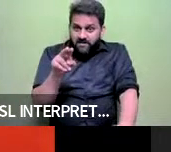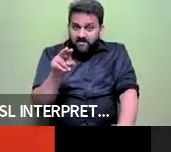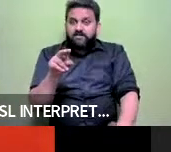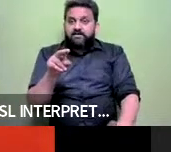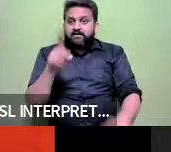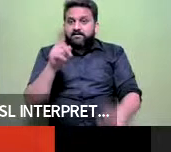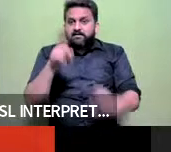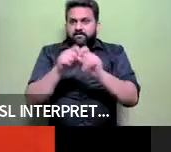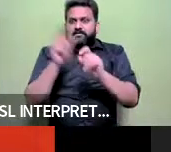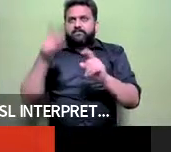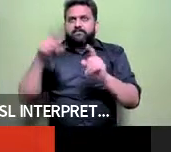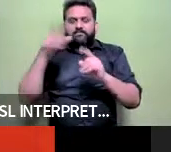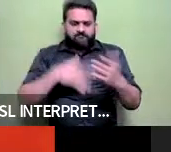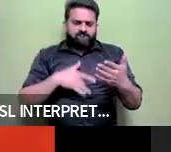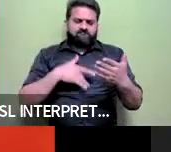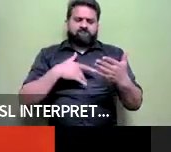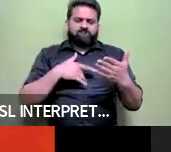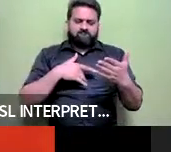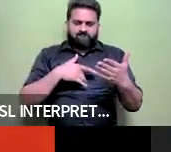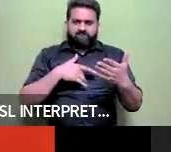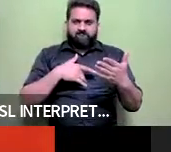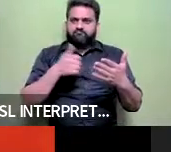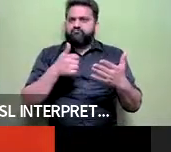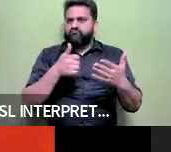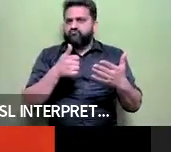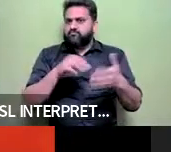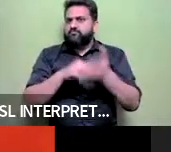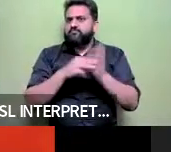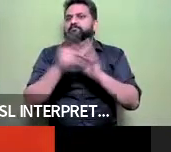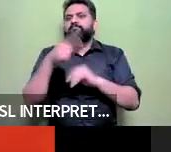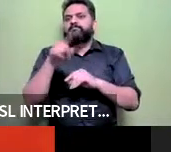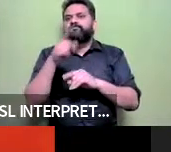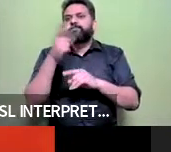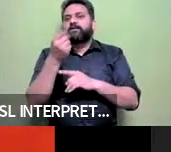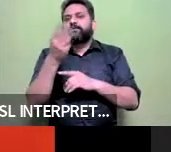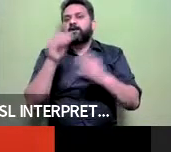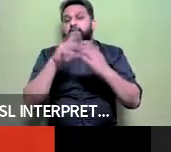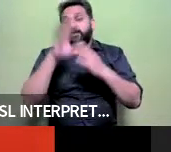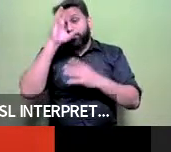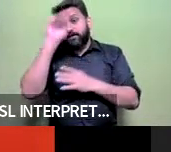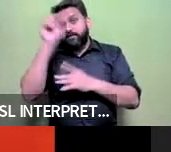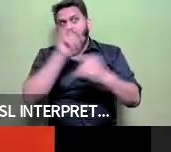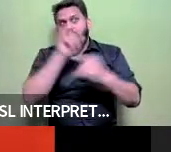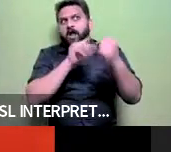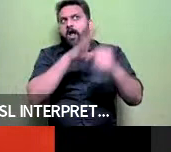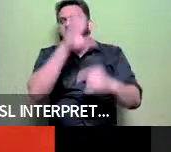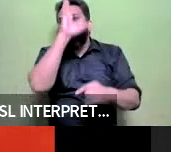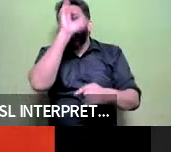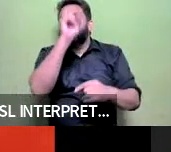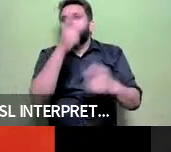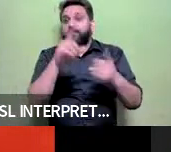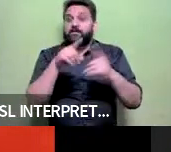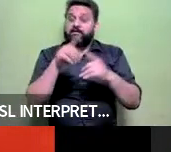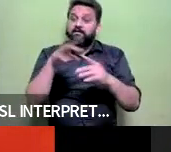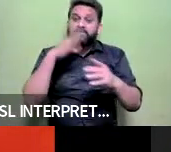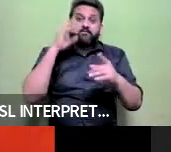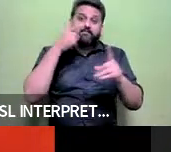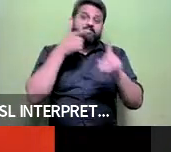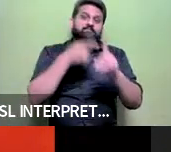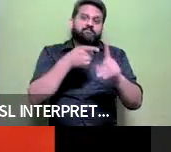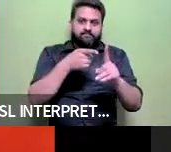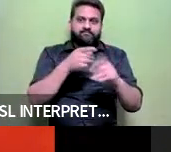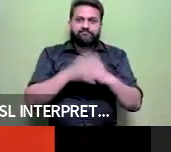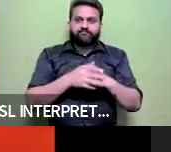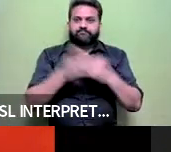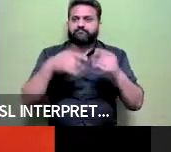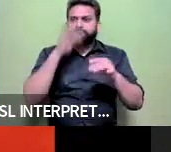put the impression or create the impression on them, and they will remember. And they will remember your argument. So it's very important to do that. A